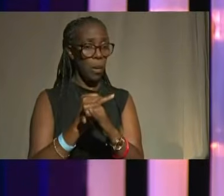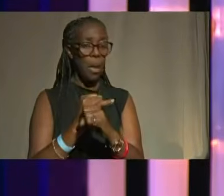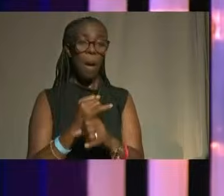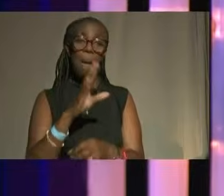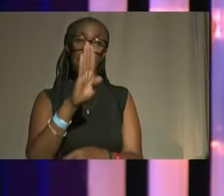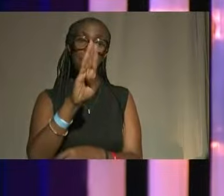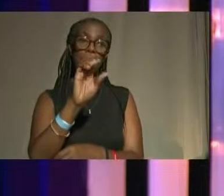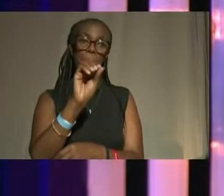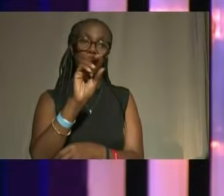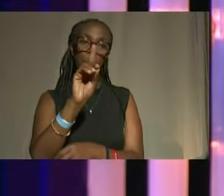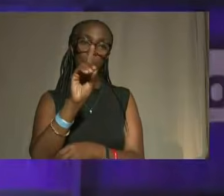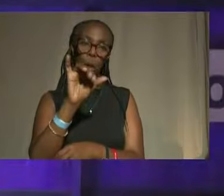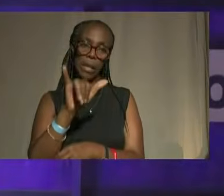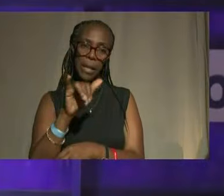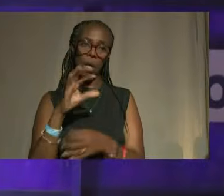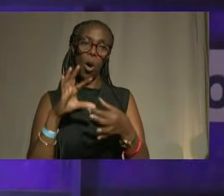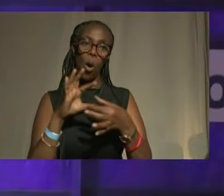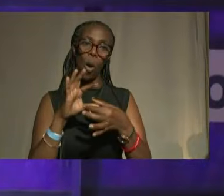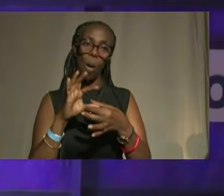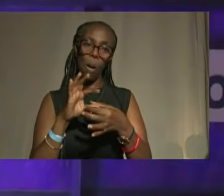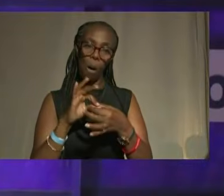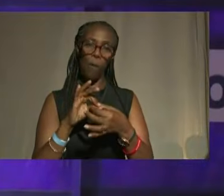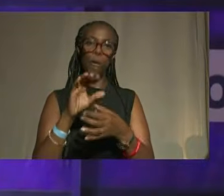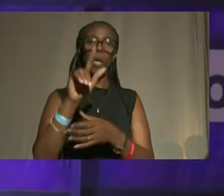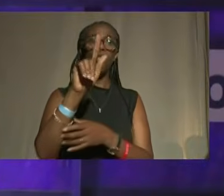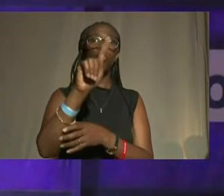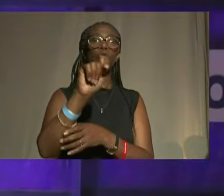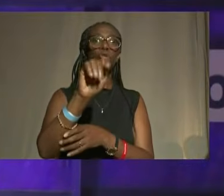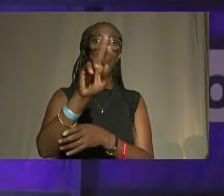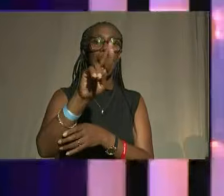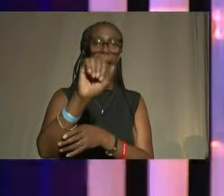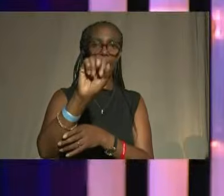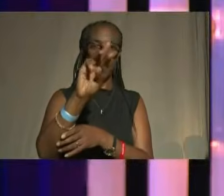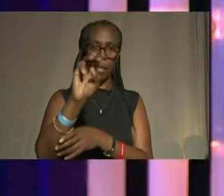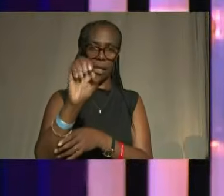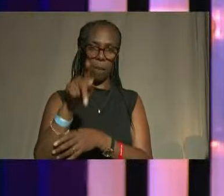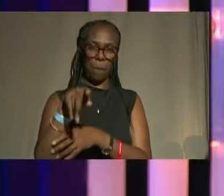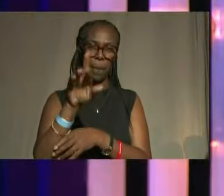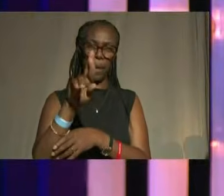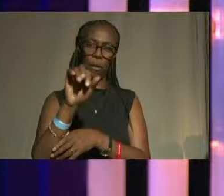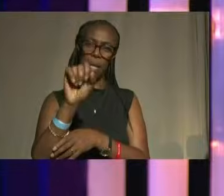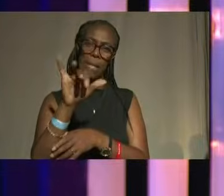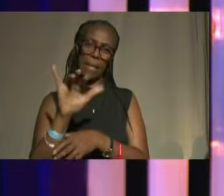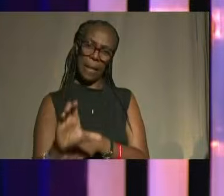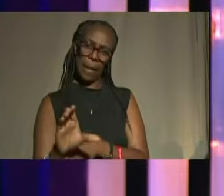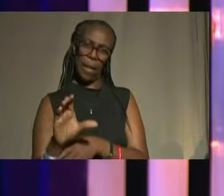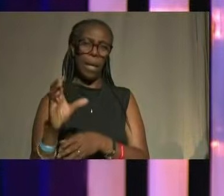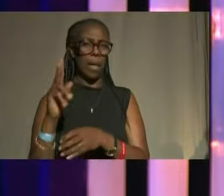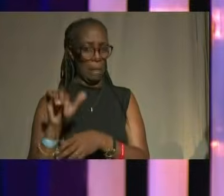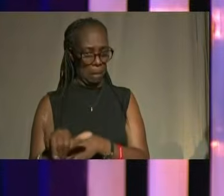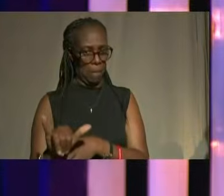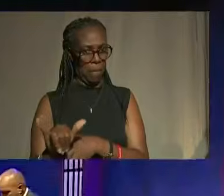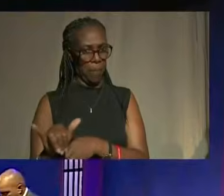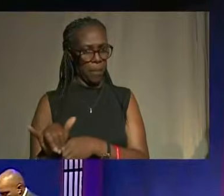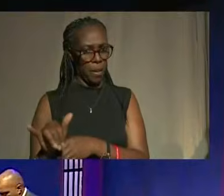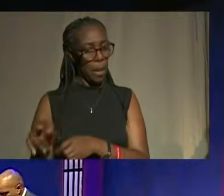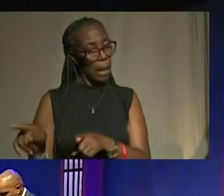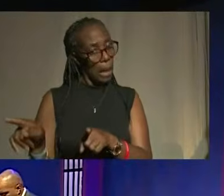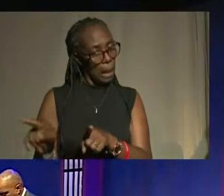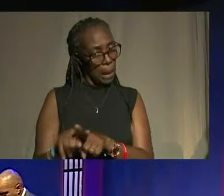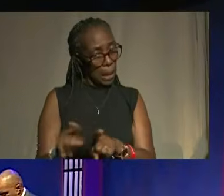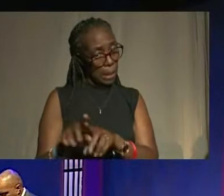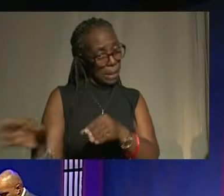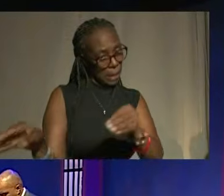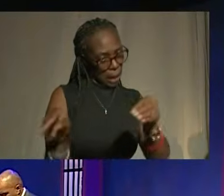that have been taking Jamaica on the path of anti-corruption, not the PNP. In addition to that, let me just say